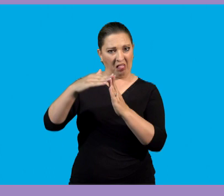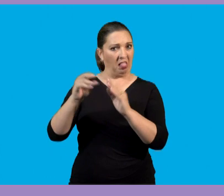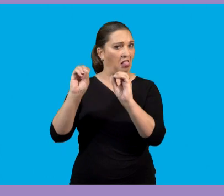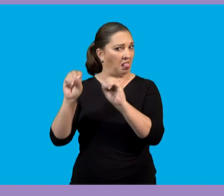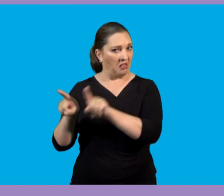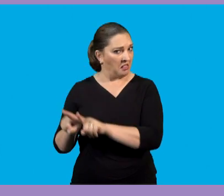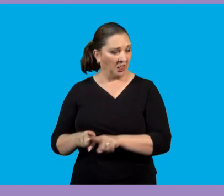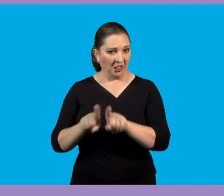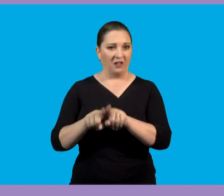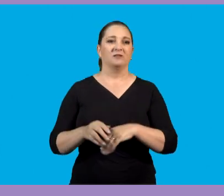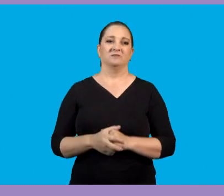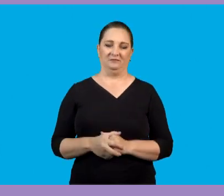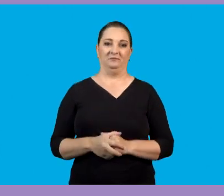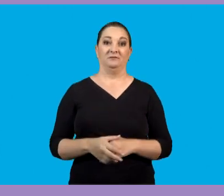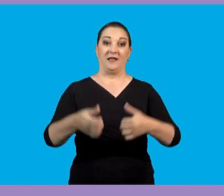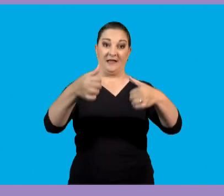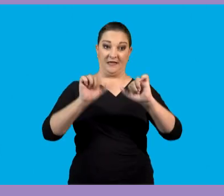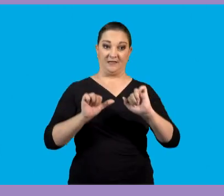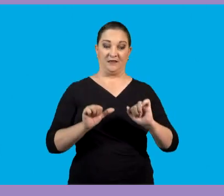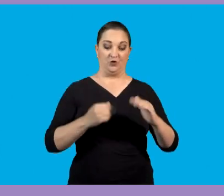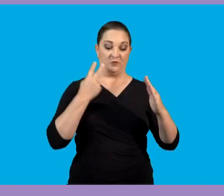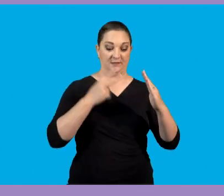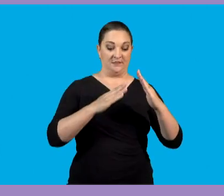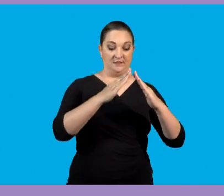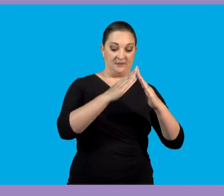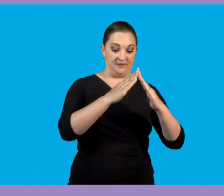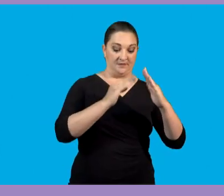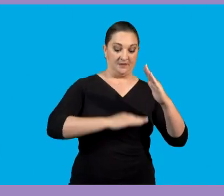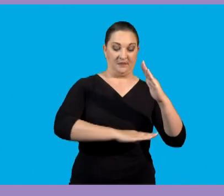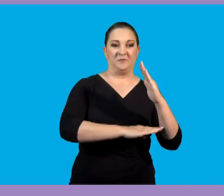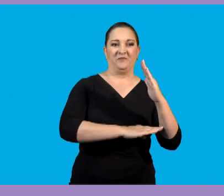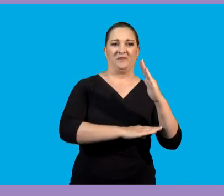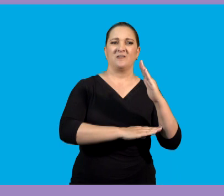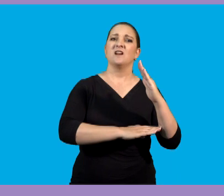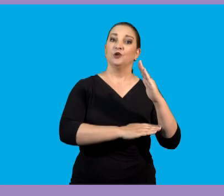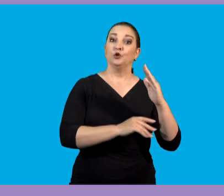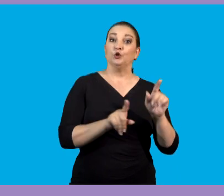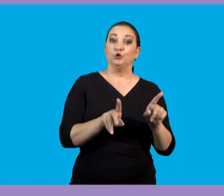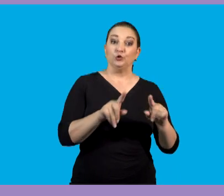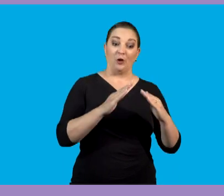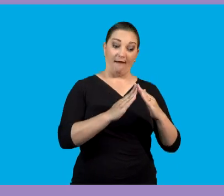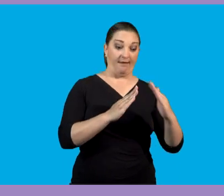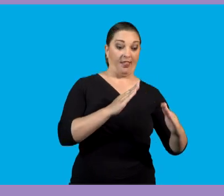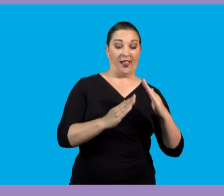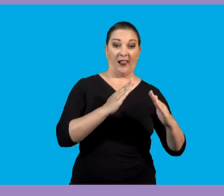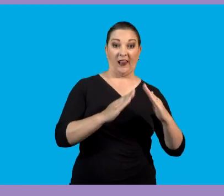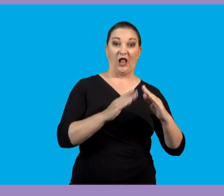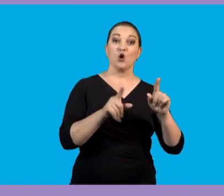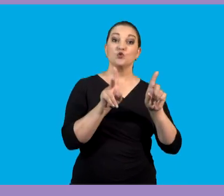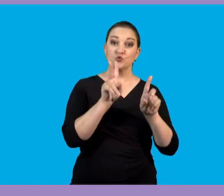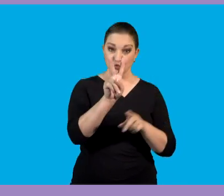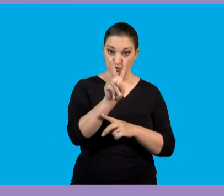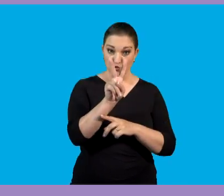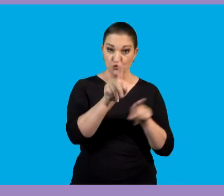here? Now we are shown that two of the sides are equal, which means that two of the angles are equal. Remember,